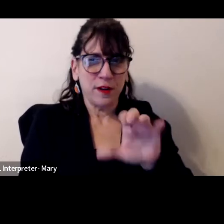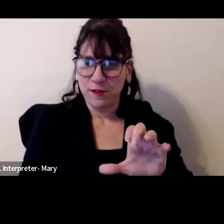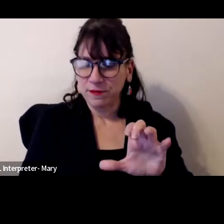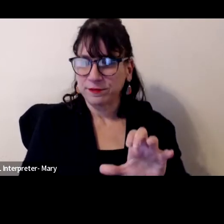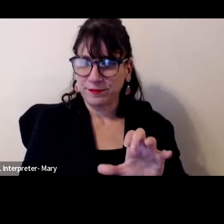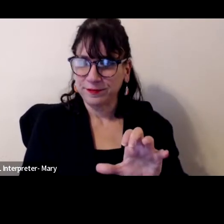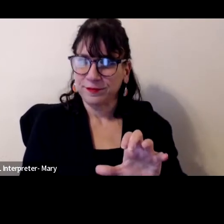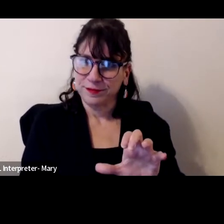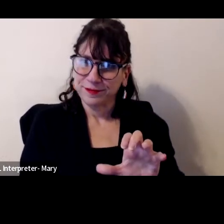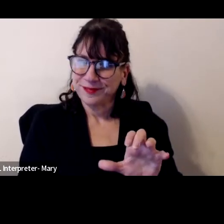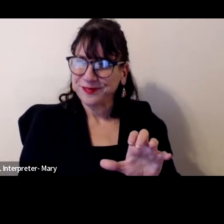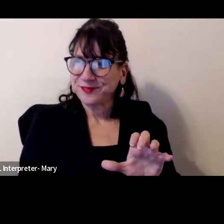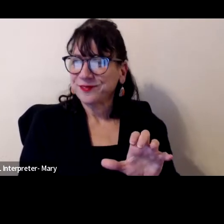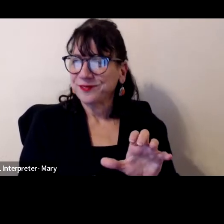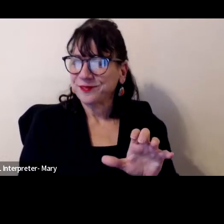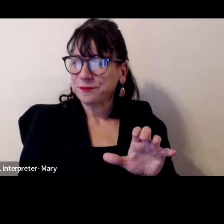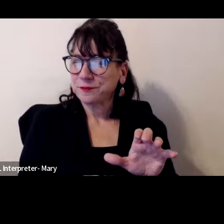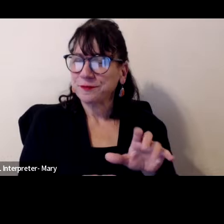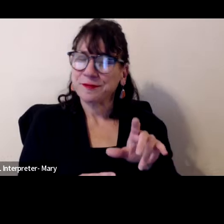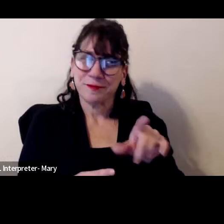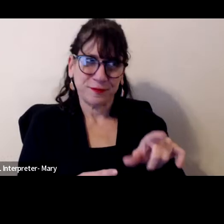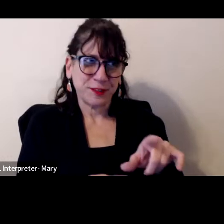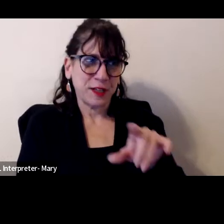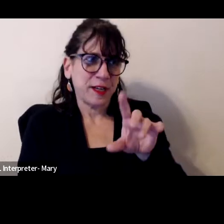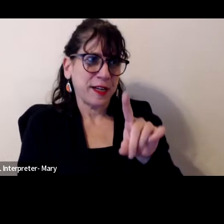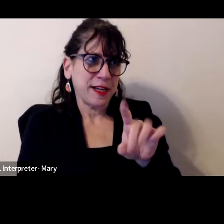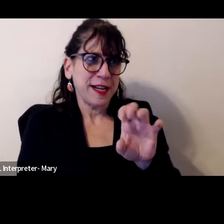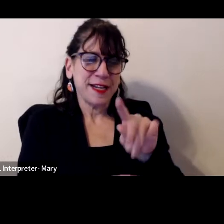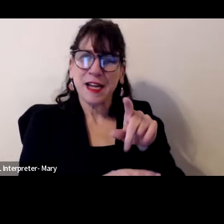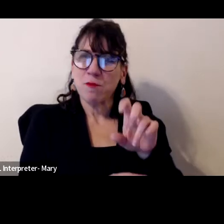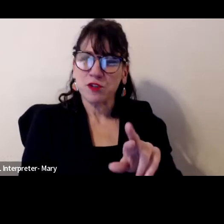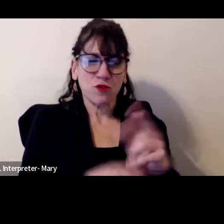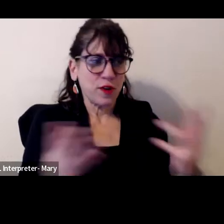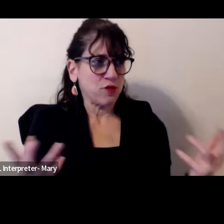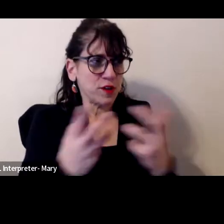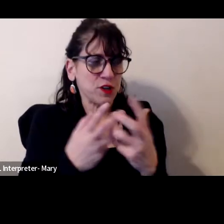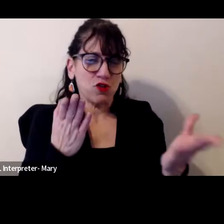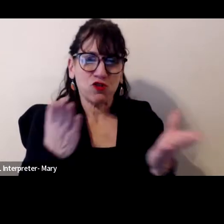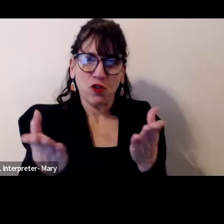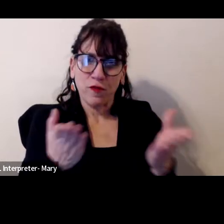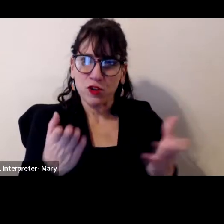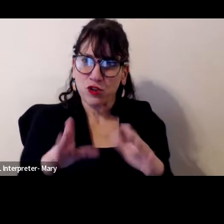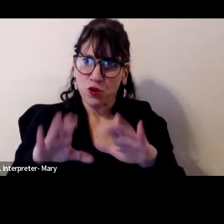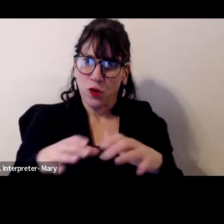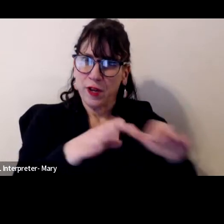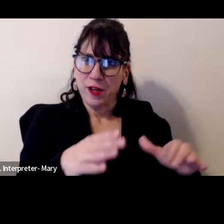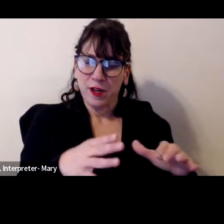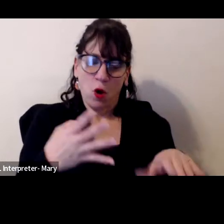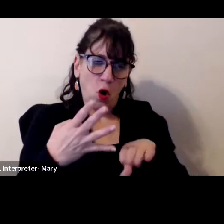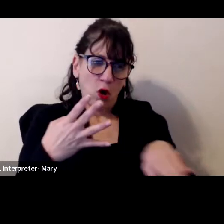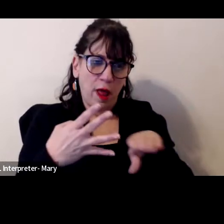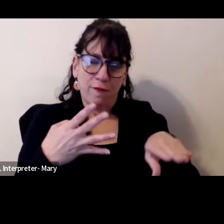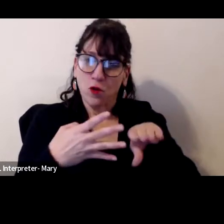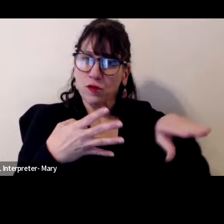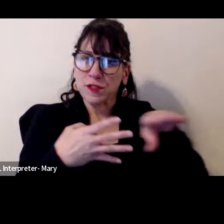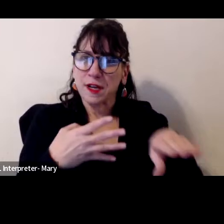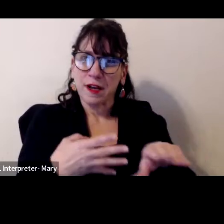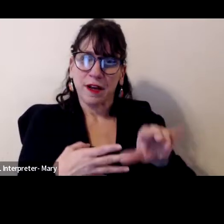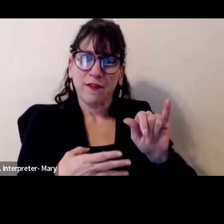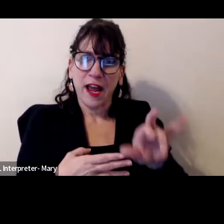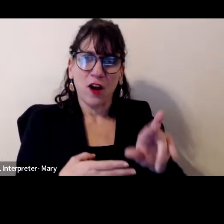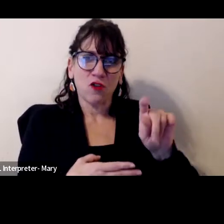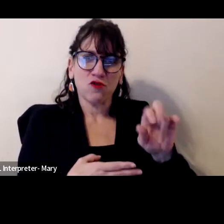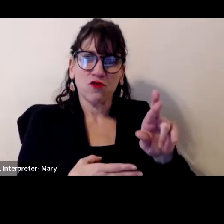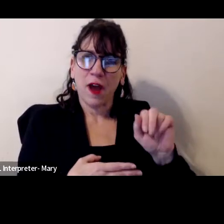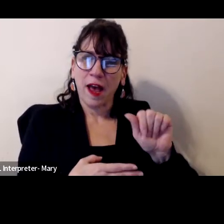or JATOC, Ms. Dempster integrates service units at all levels of the air traffic